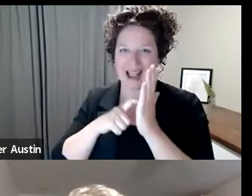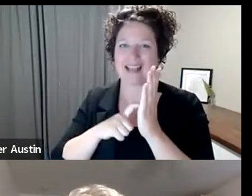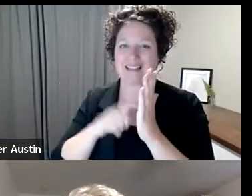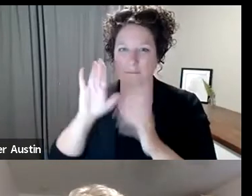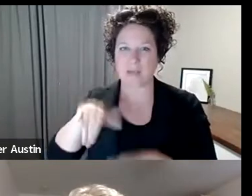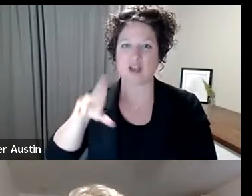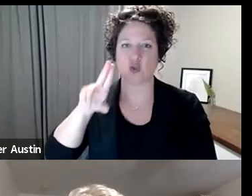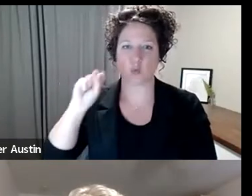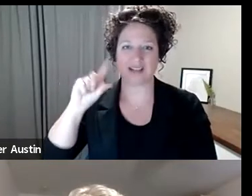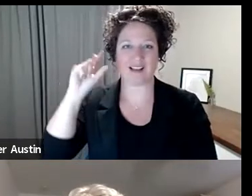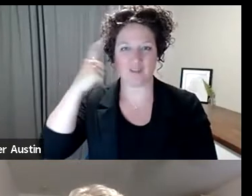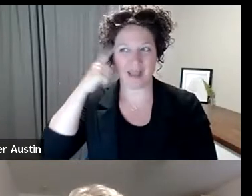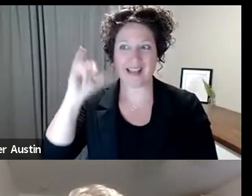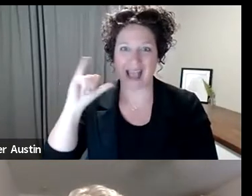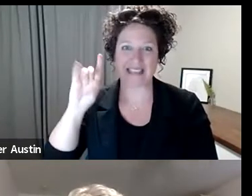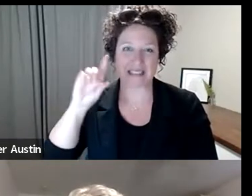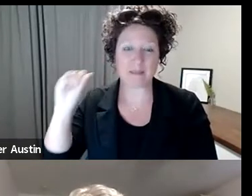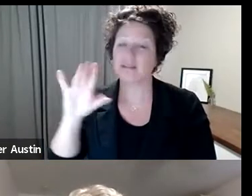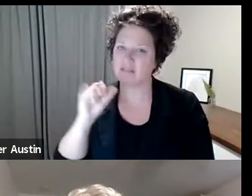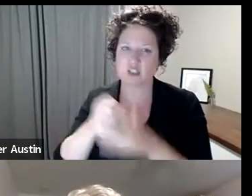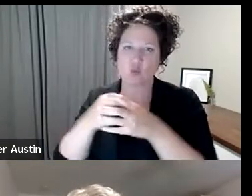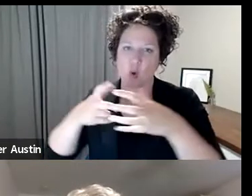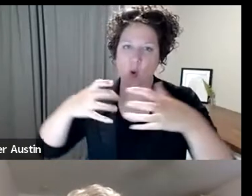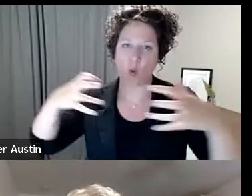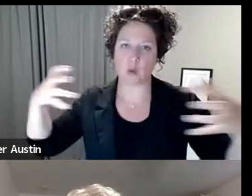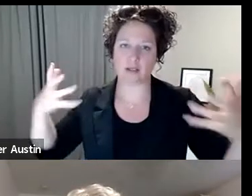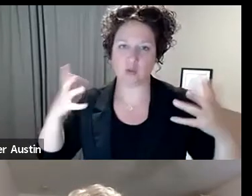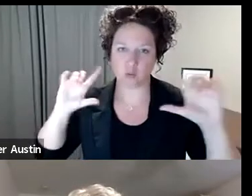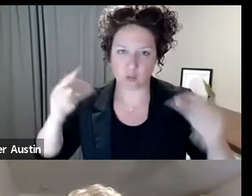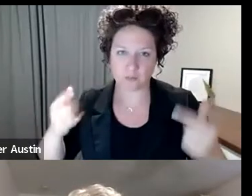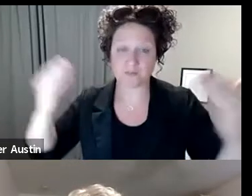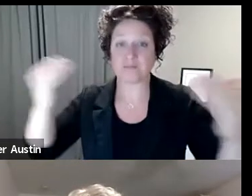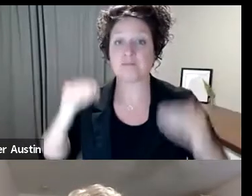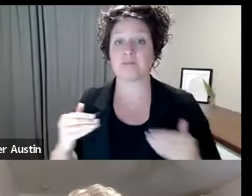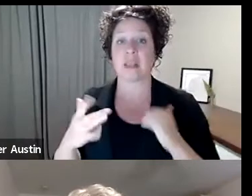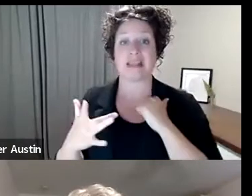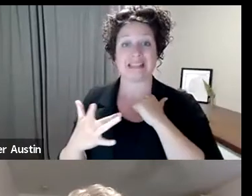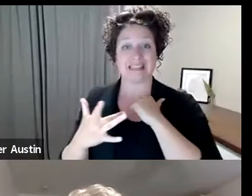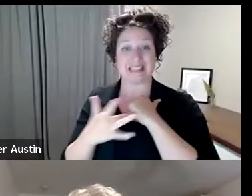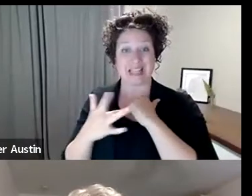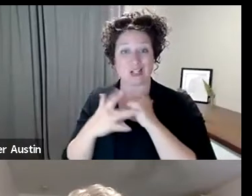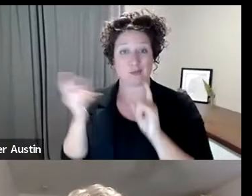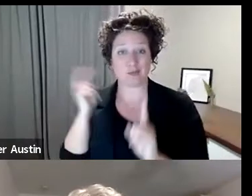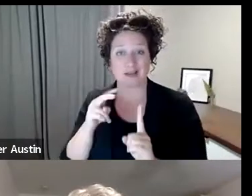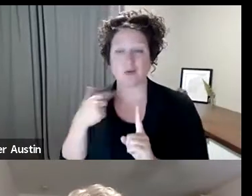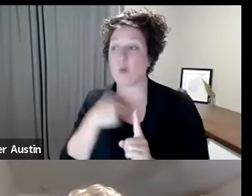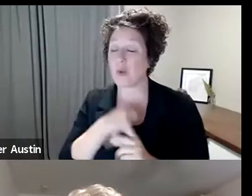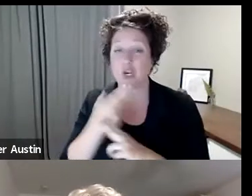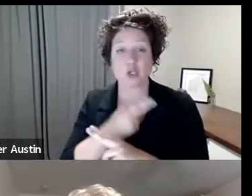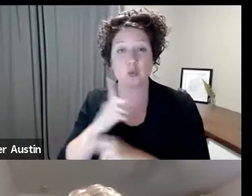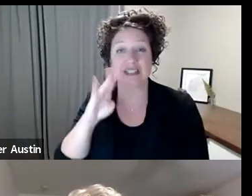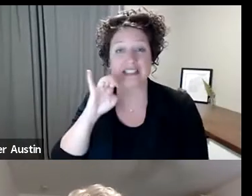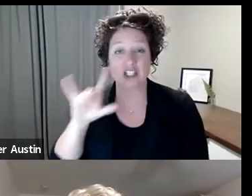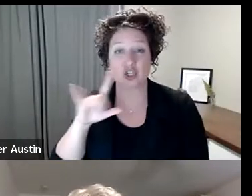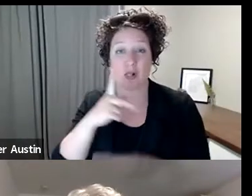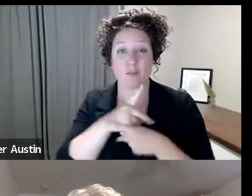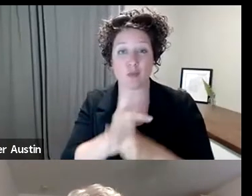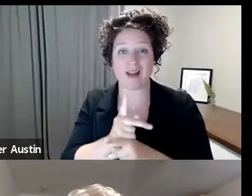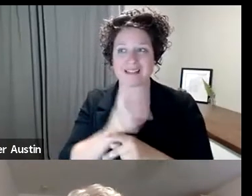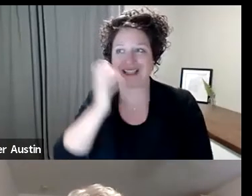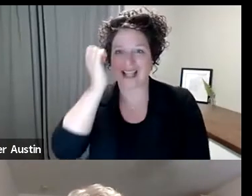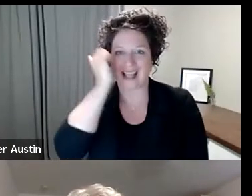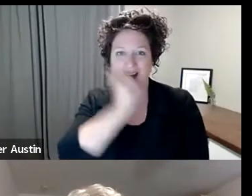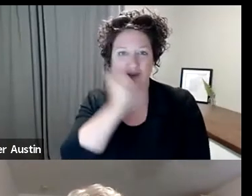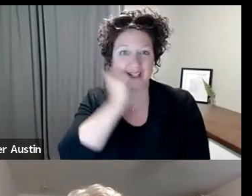disability, it's a growing demographic. And then from a technical perspective, we are using digital products every